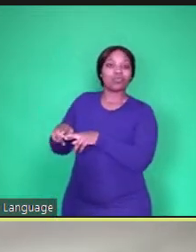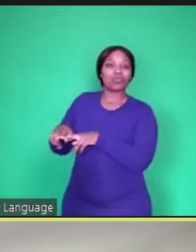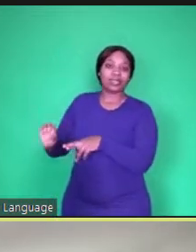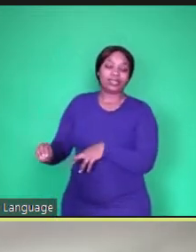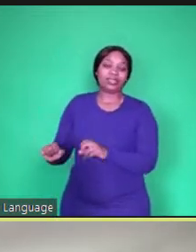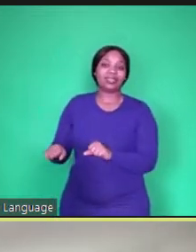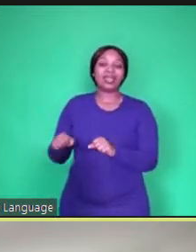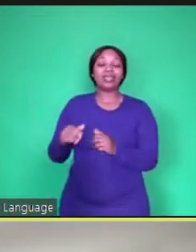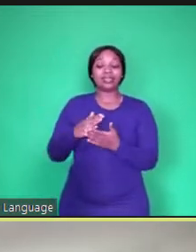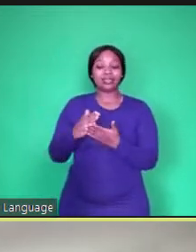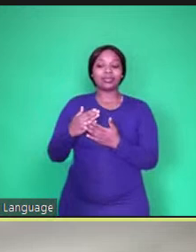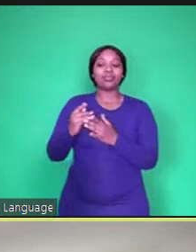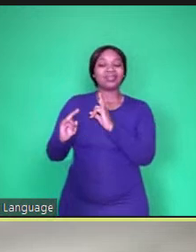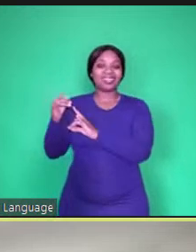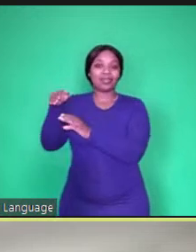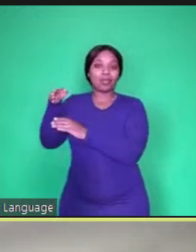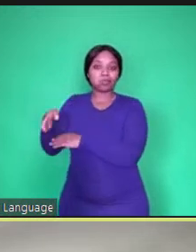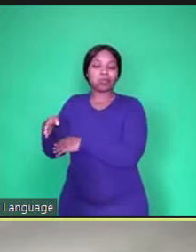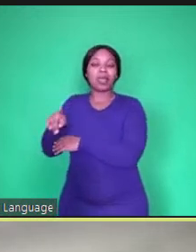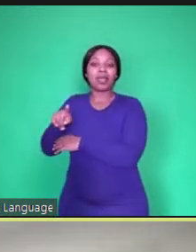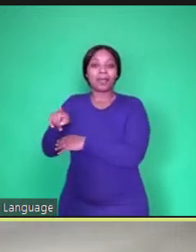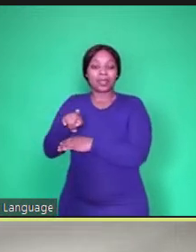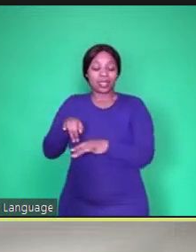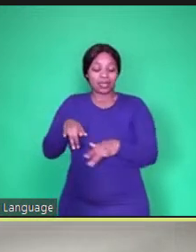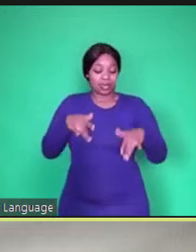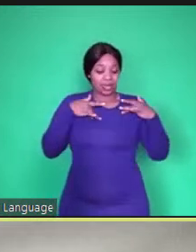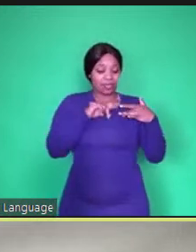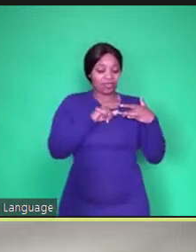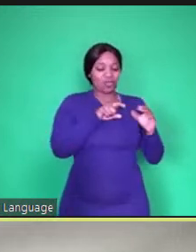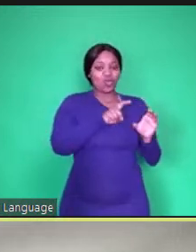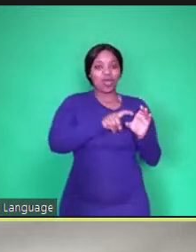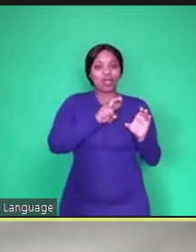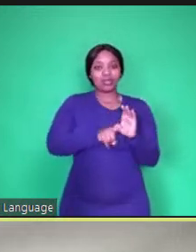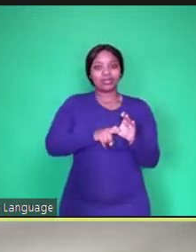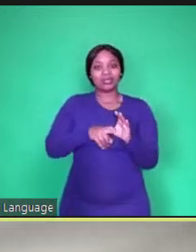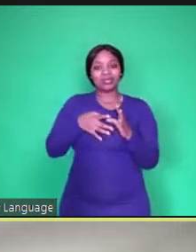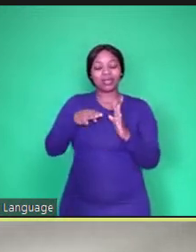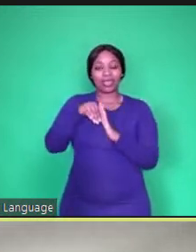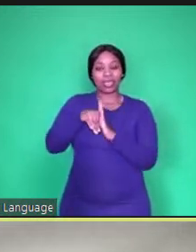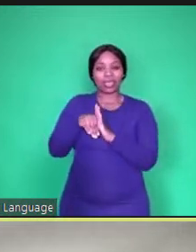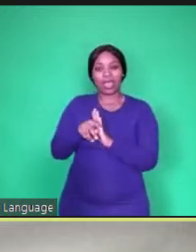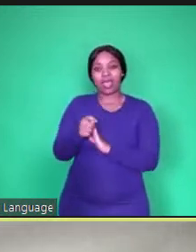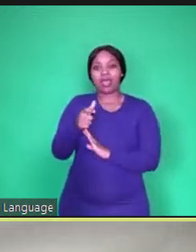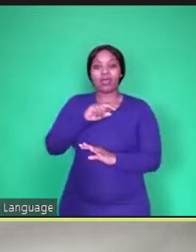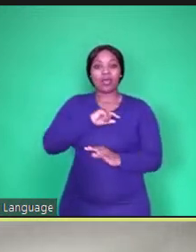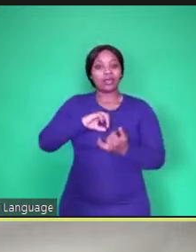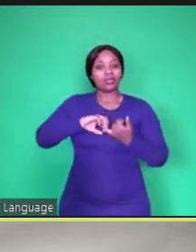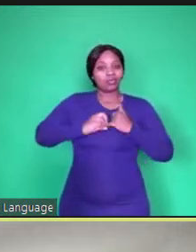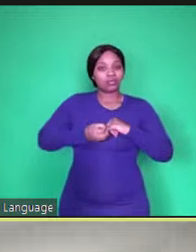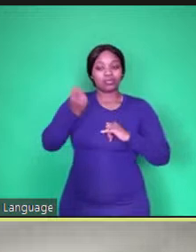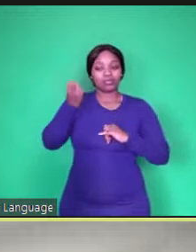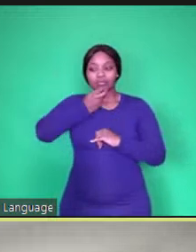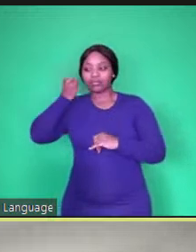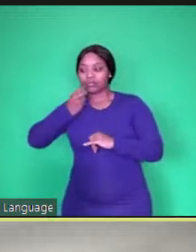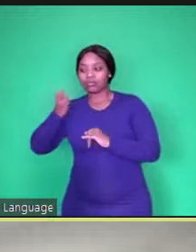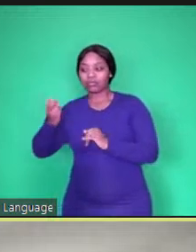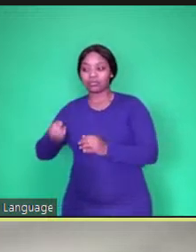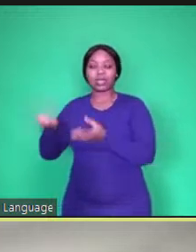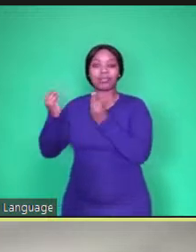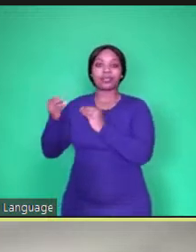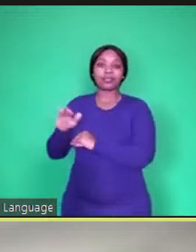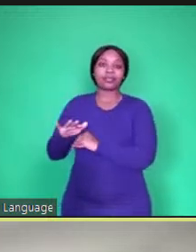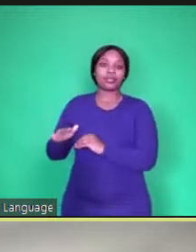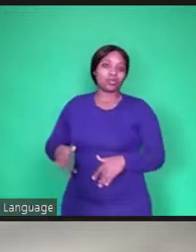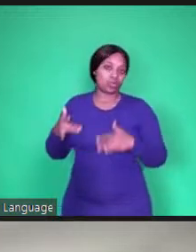do have to compromise on the quality of their life in terms of trying to find a place to live. And this invariably does mean living